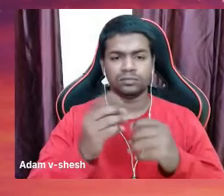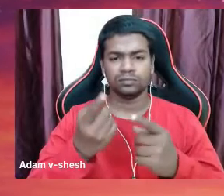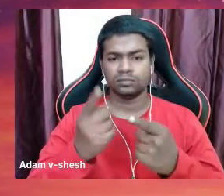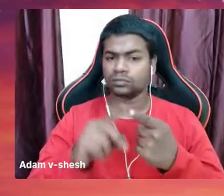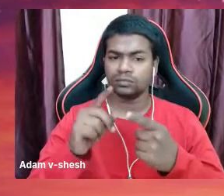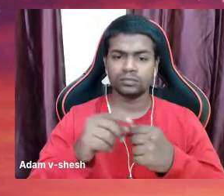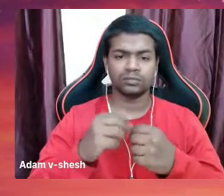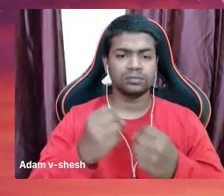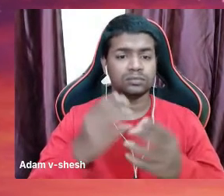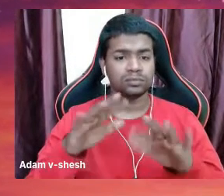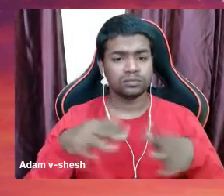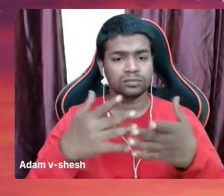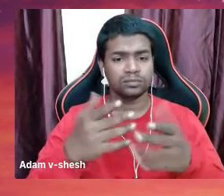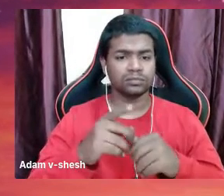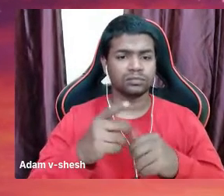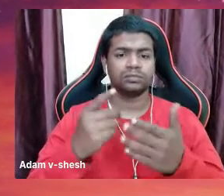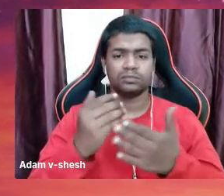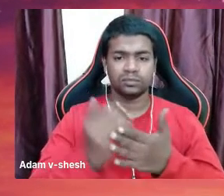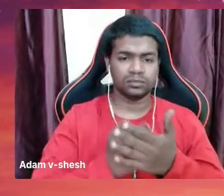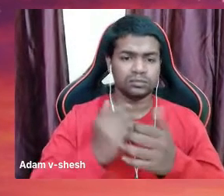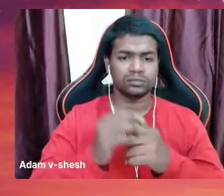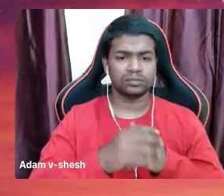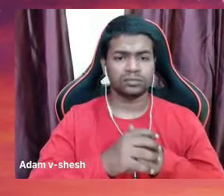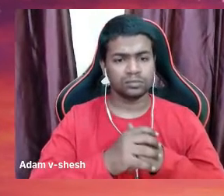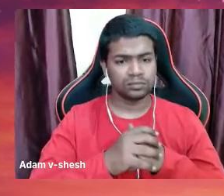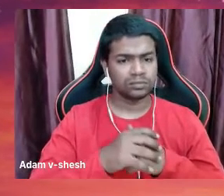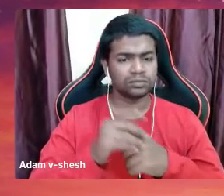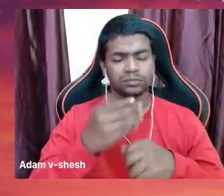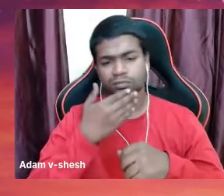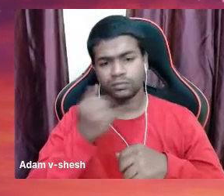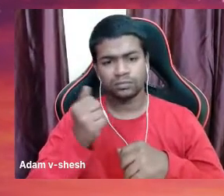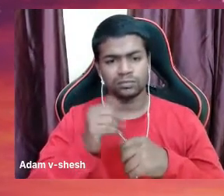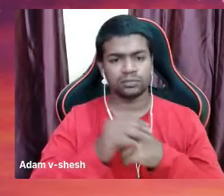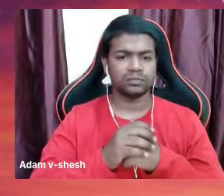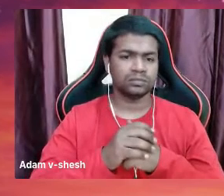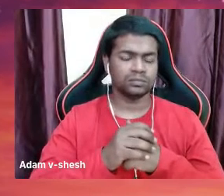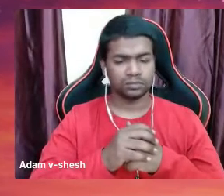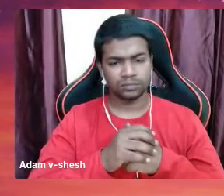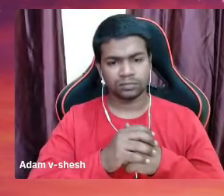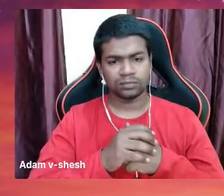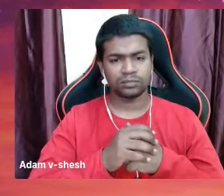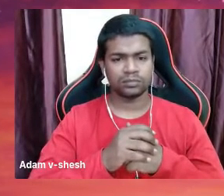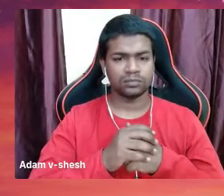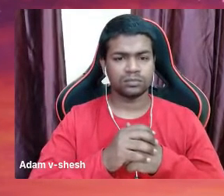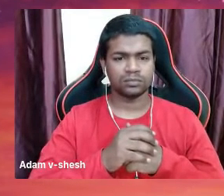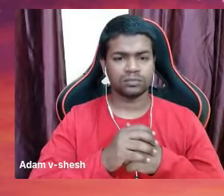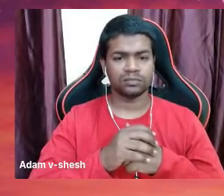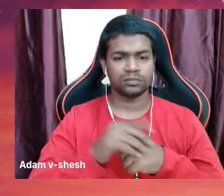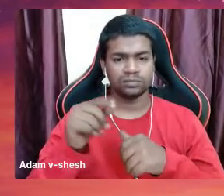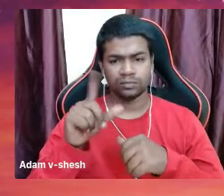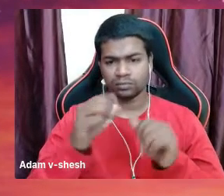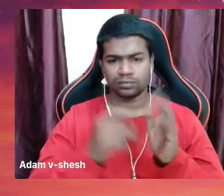around how do we prevent brain drain, how do we prevent our best and brightest to go to San Francisco or